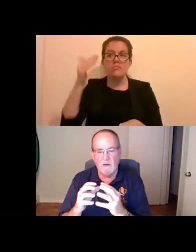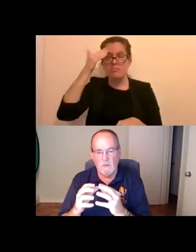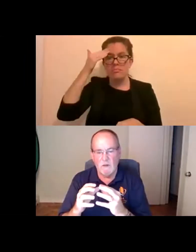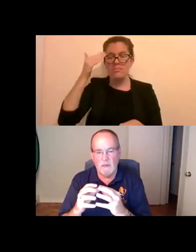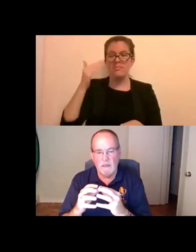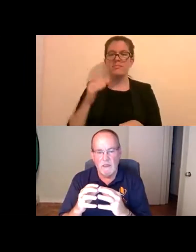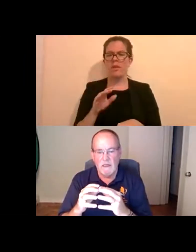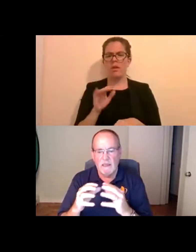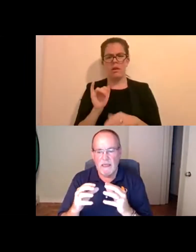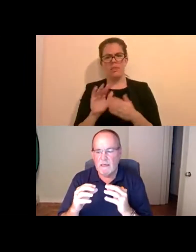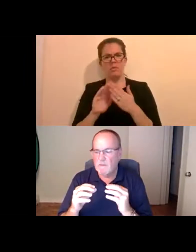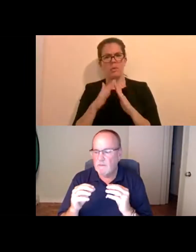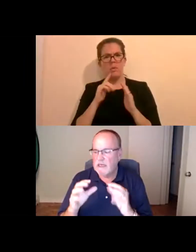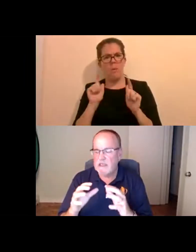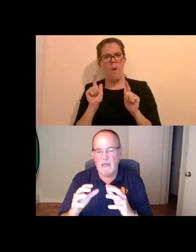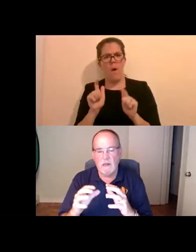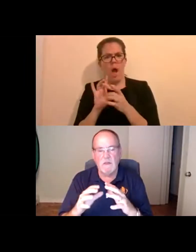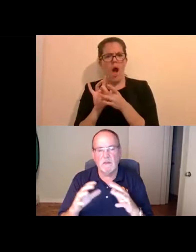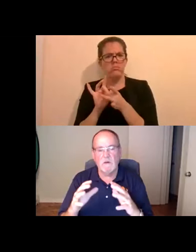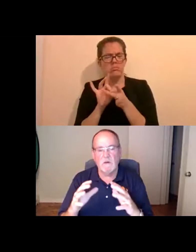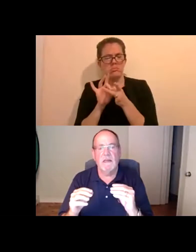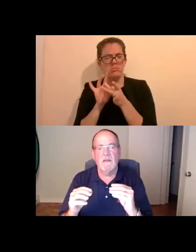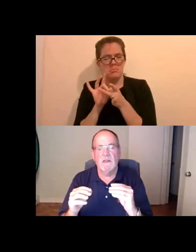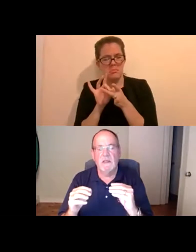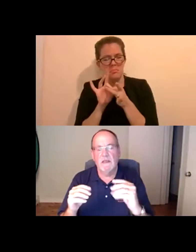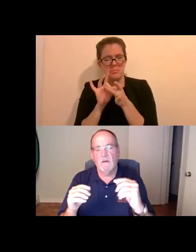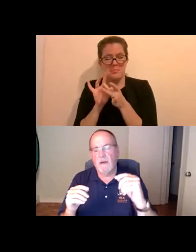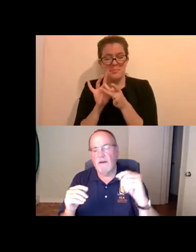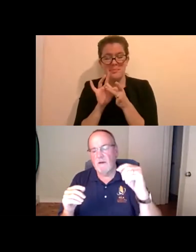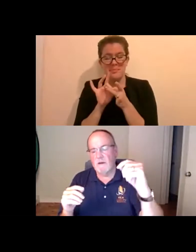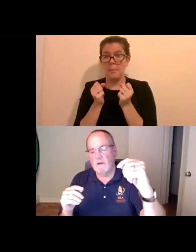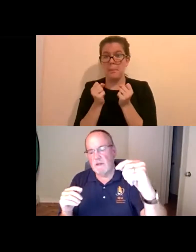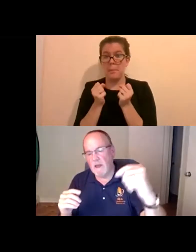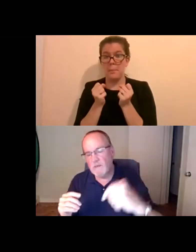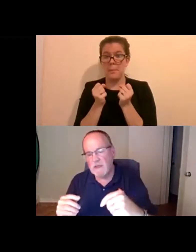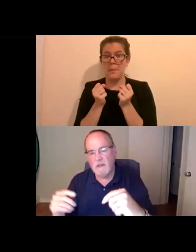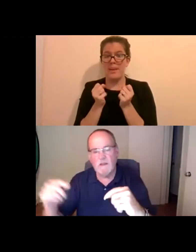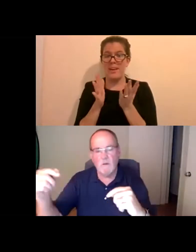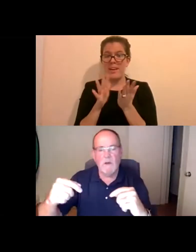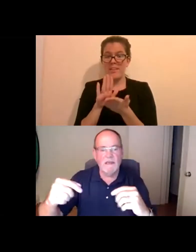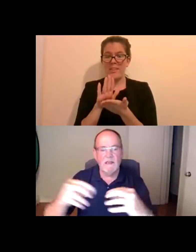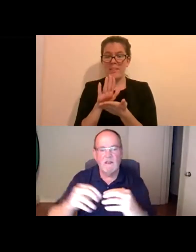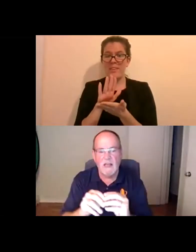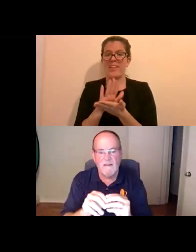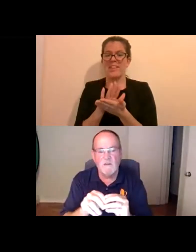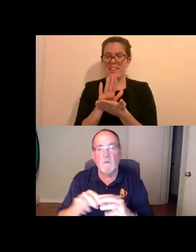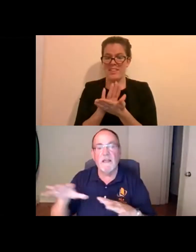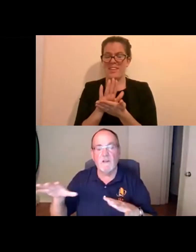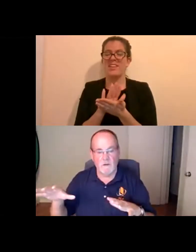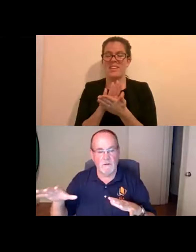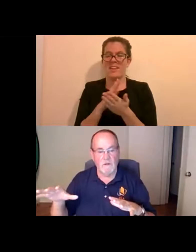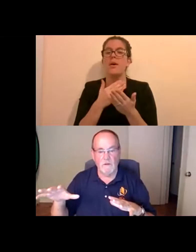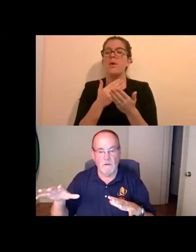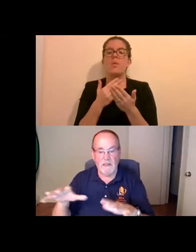together community, that many times in school settings, whatever comes into one kid's life